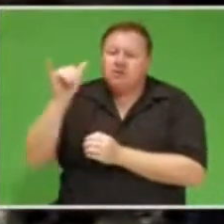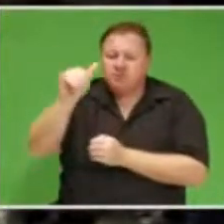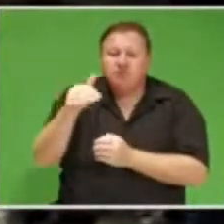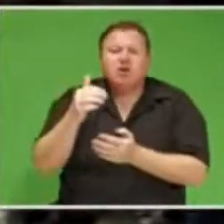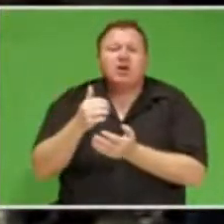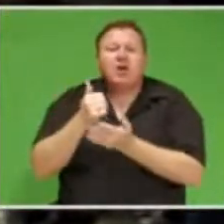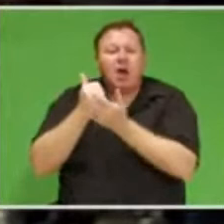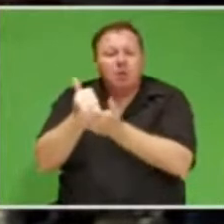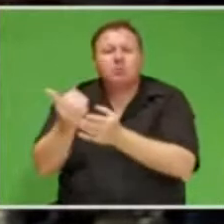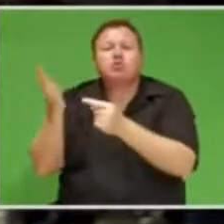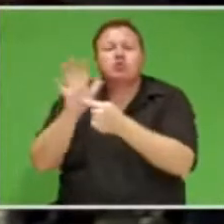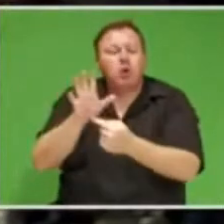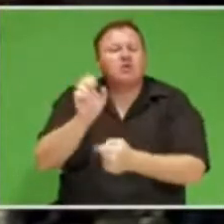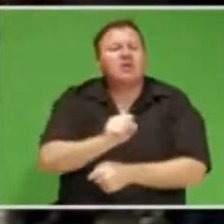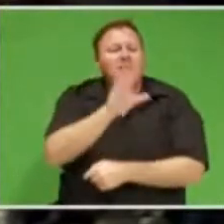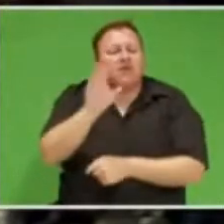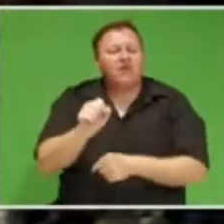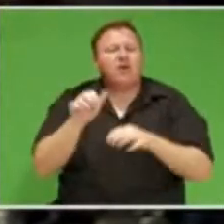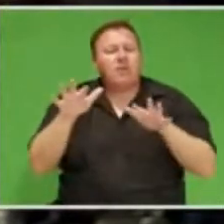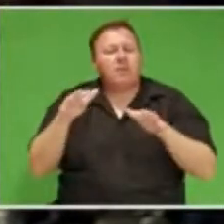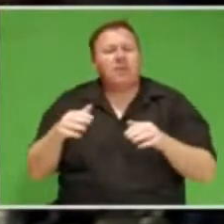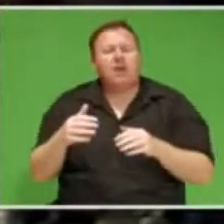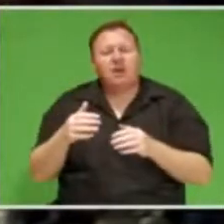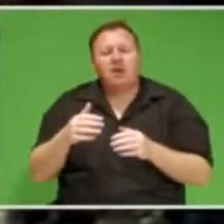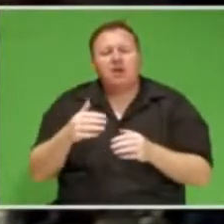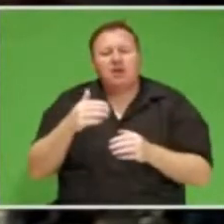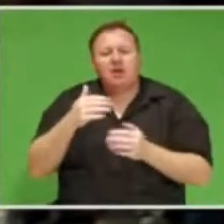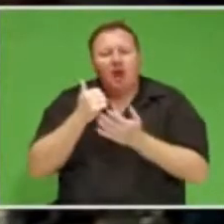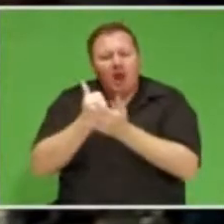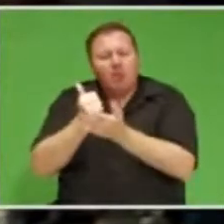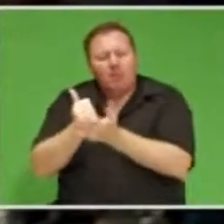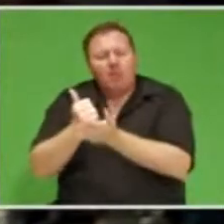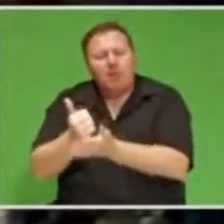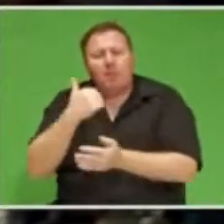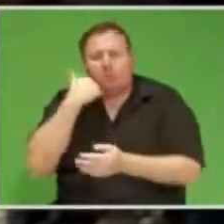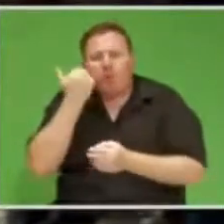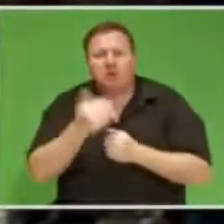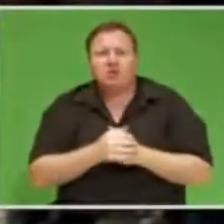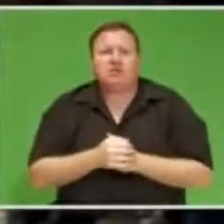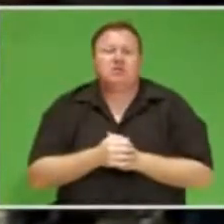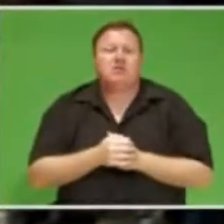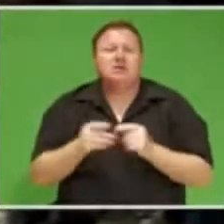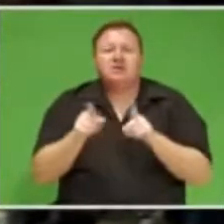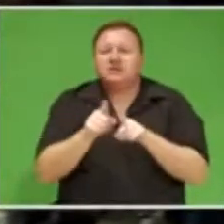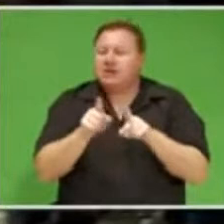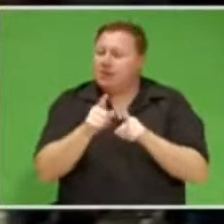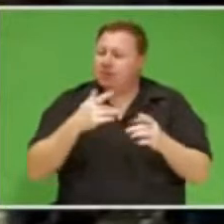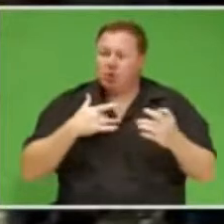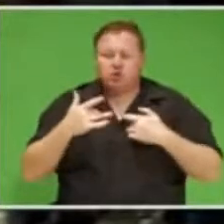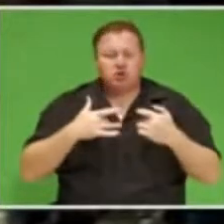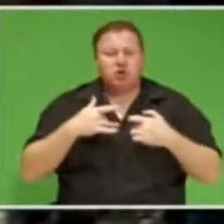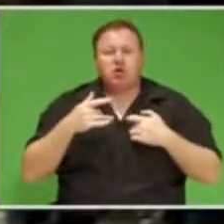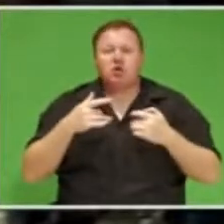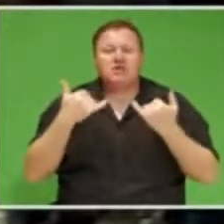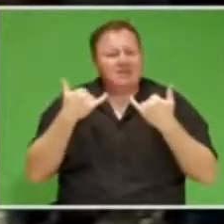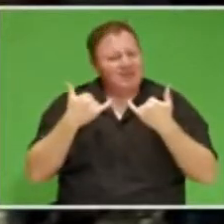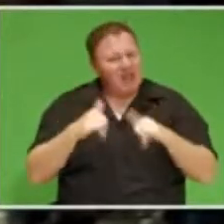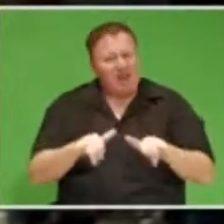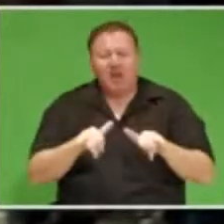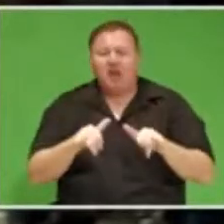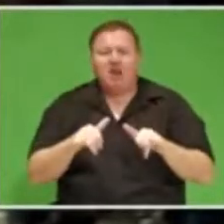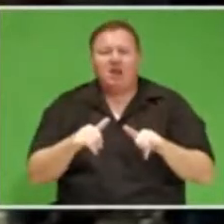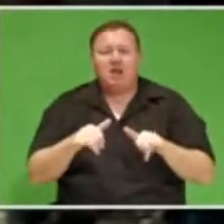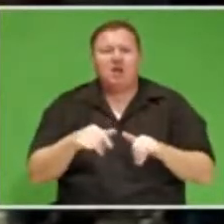them. We remain deeply concerned about the ongoing Russia-Ukraine conflict and urge